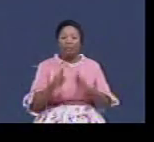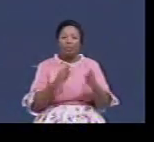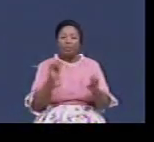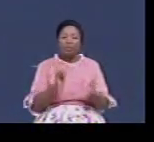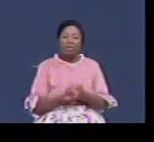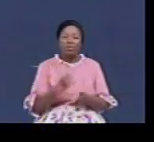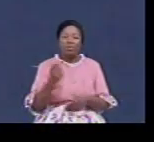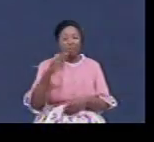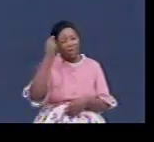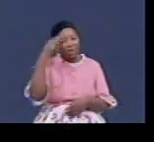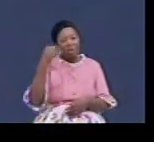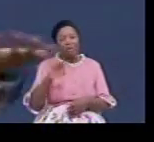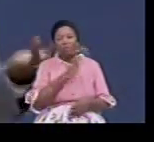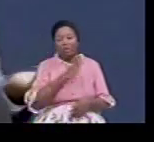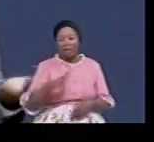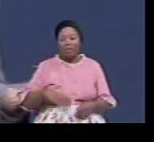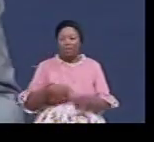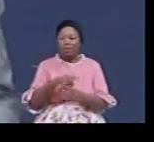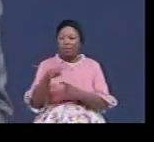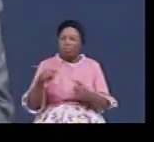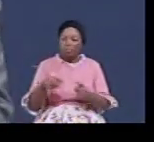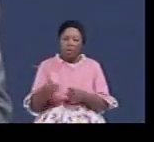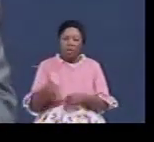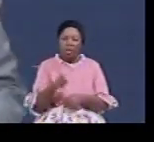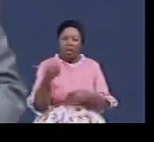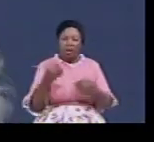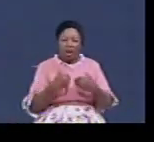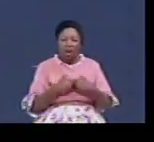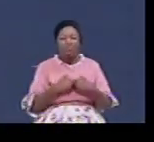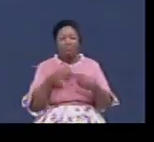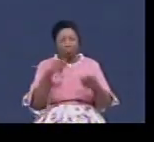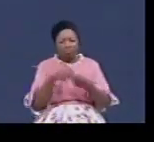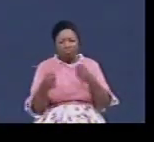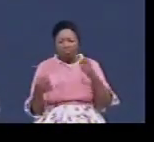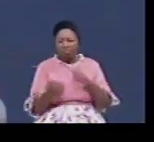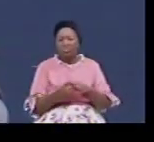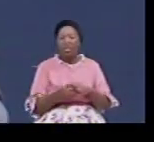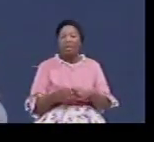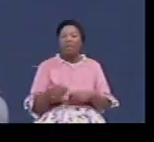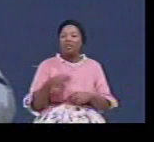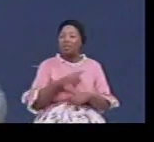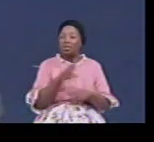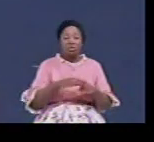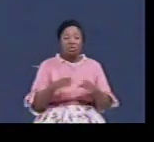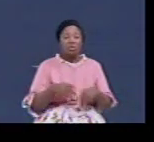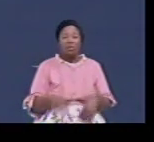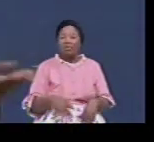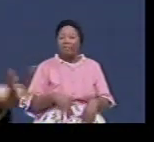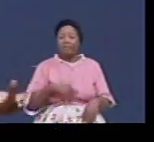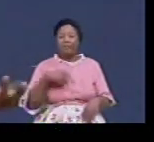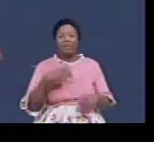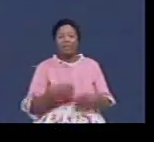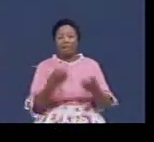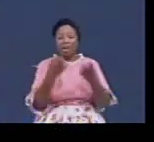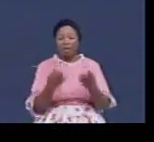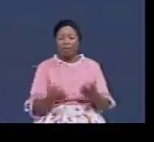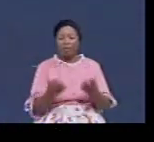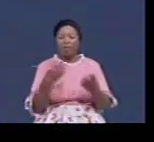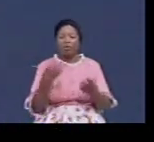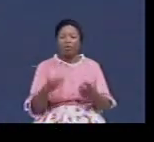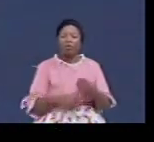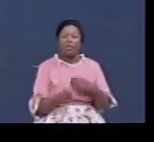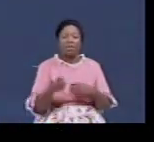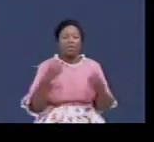Christ when they have infirmity. They don't feel the leprosy of their sin. You